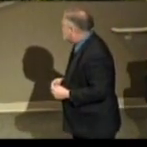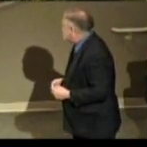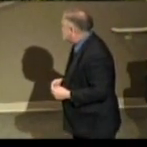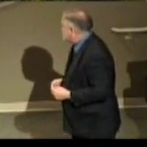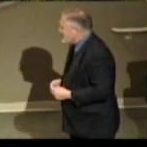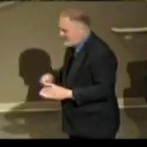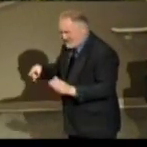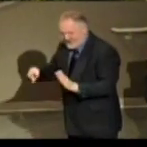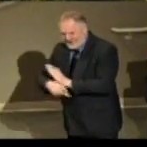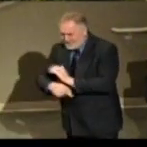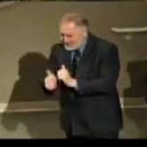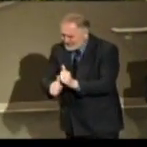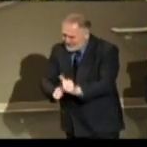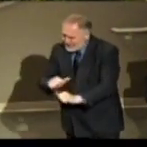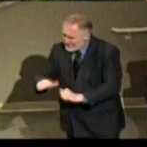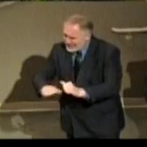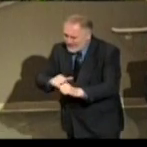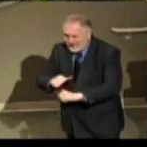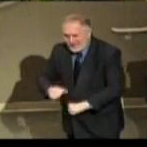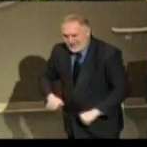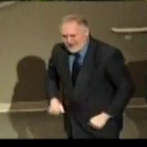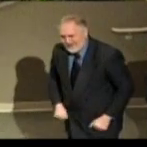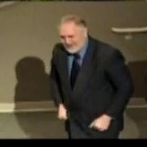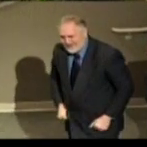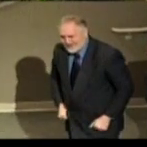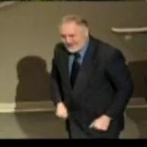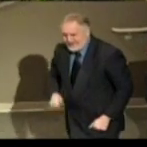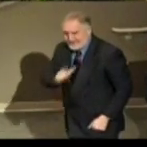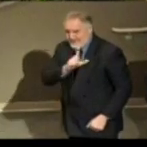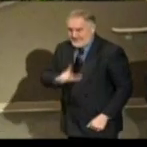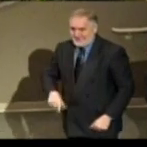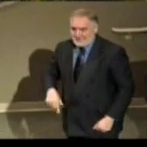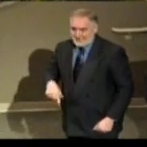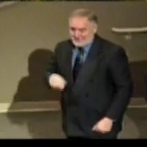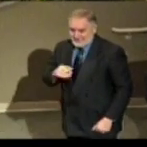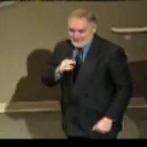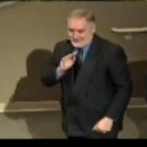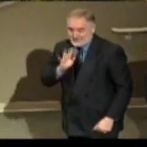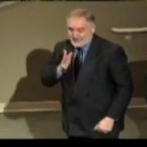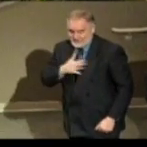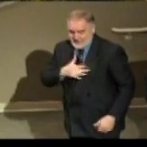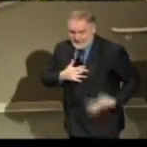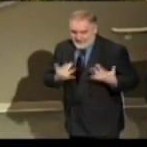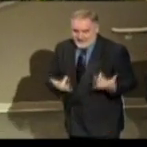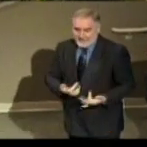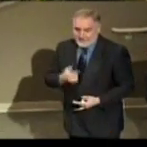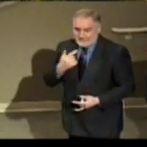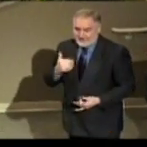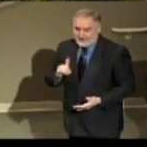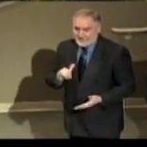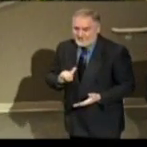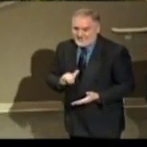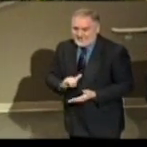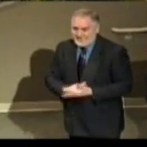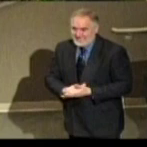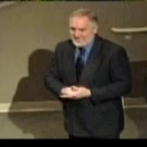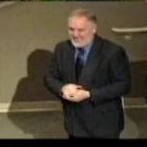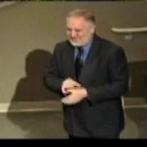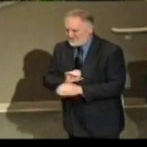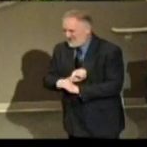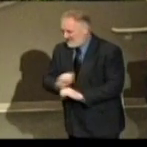they're killing each other. And the Lord spoke to my heart and said, that's